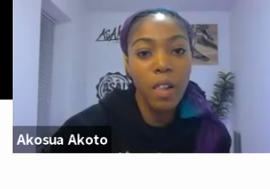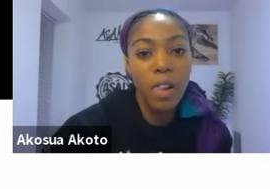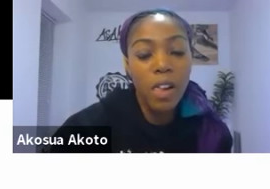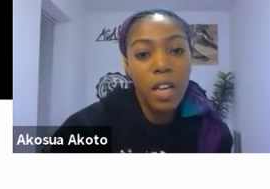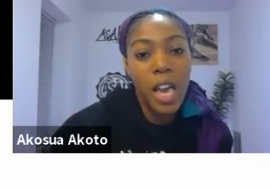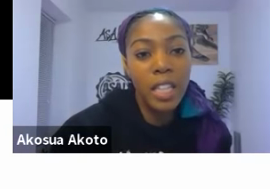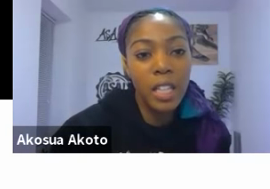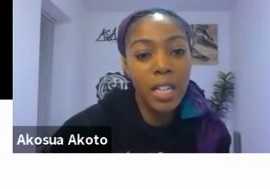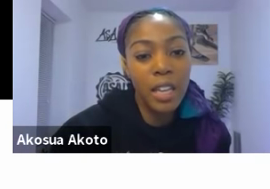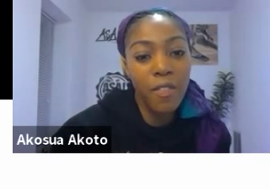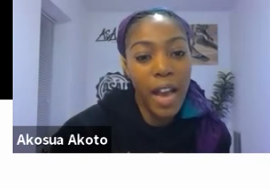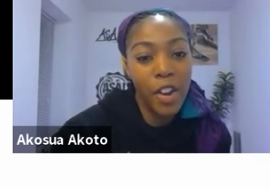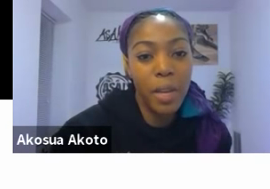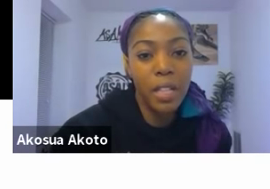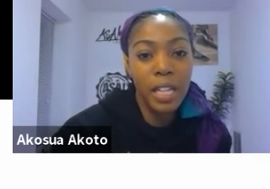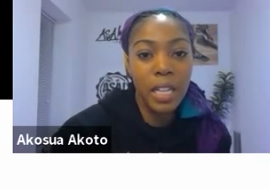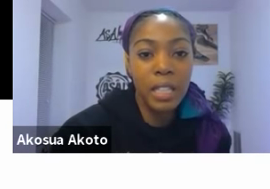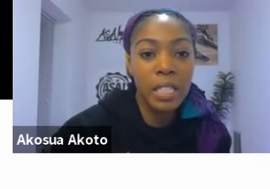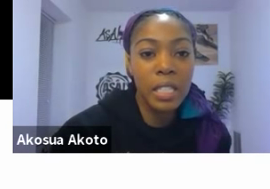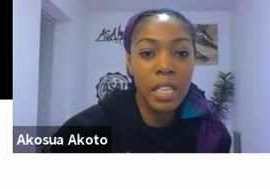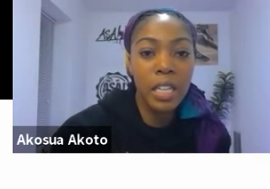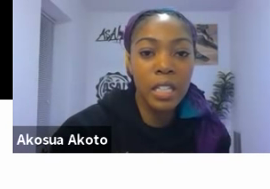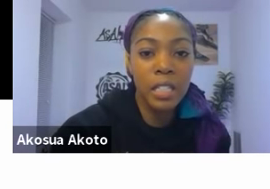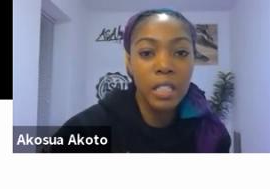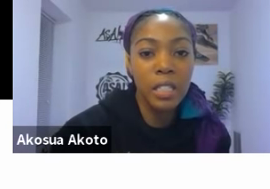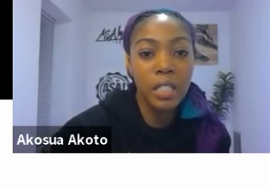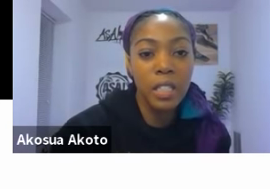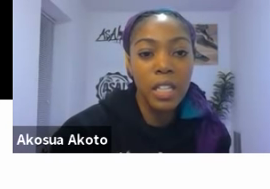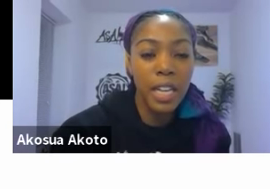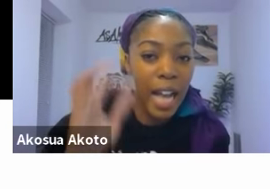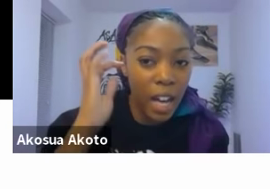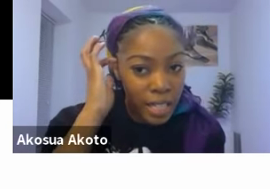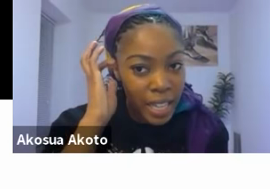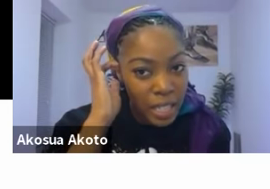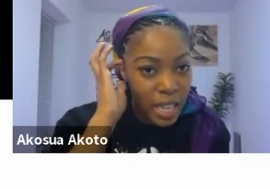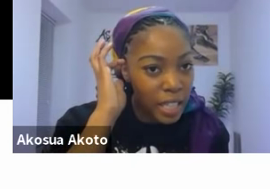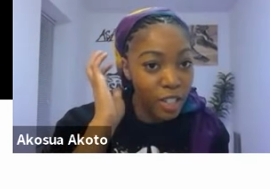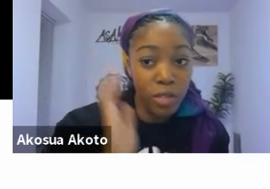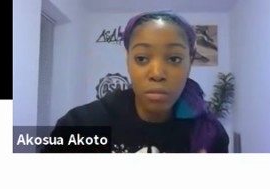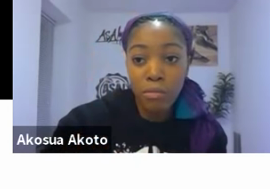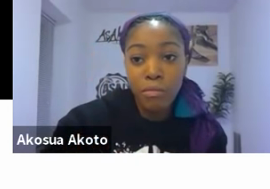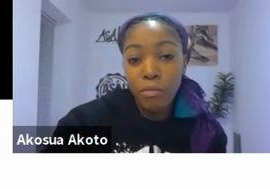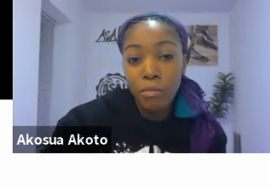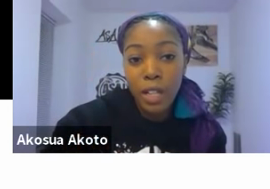movement. And then look at the environment, like look at the scene. Look at how they're dancing.